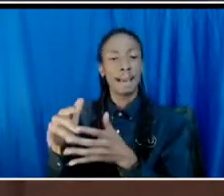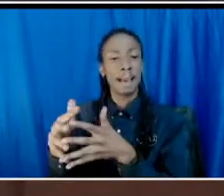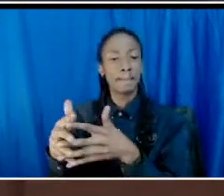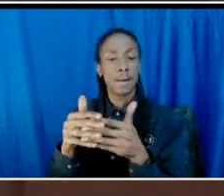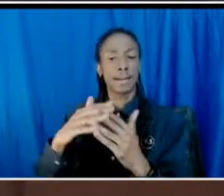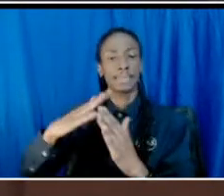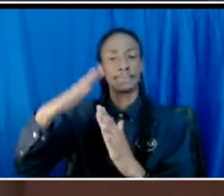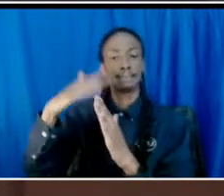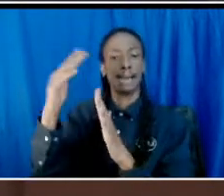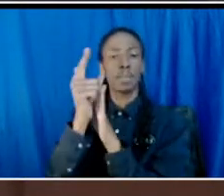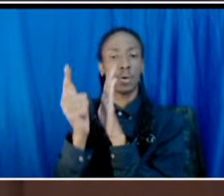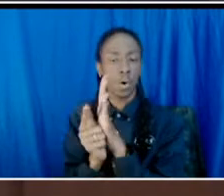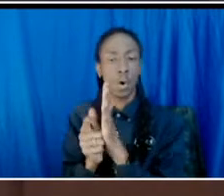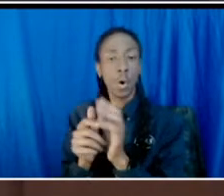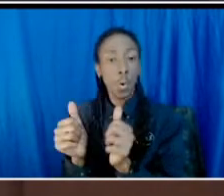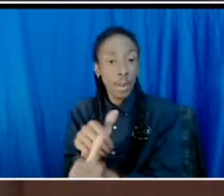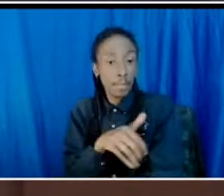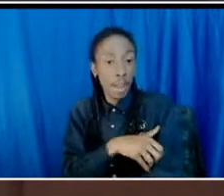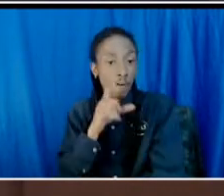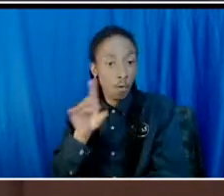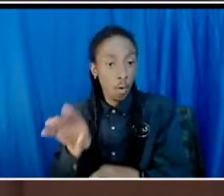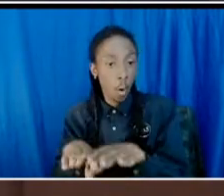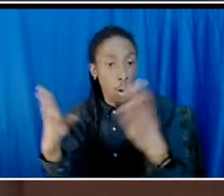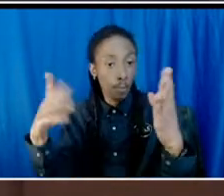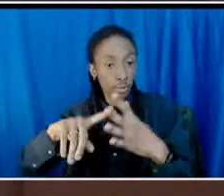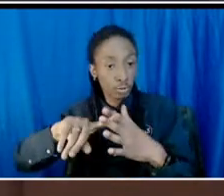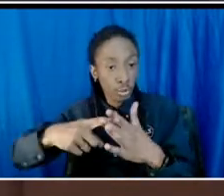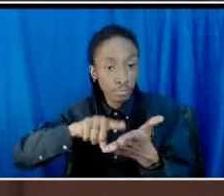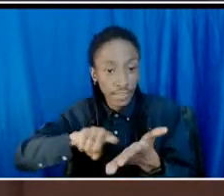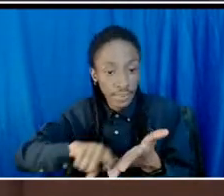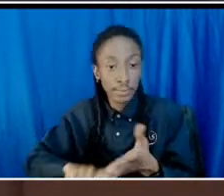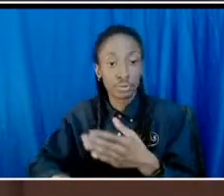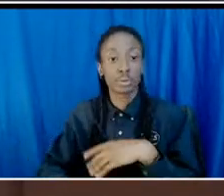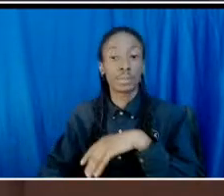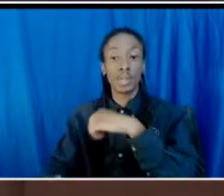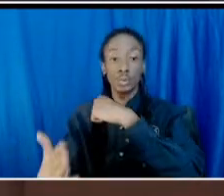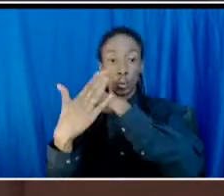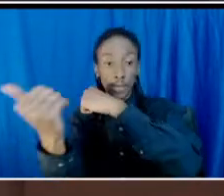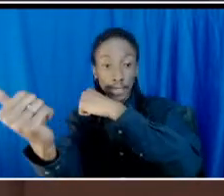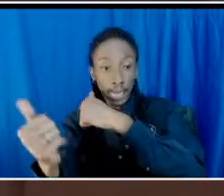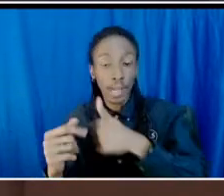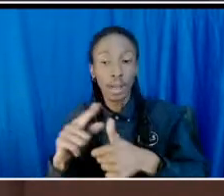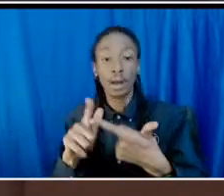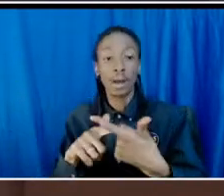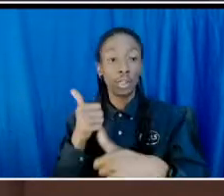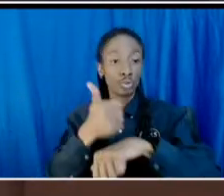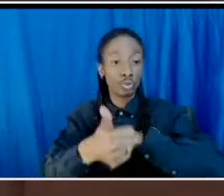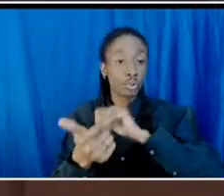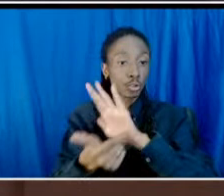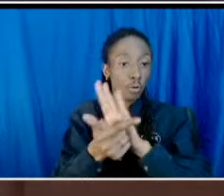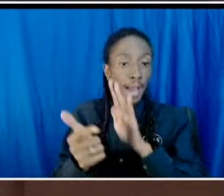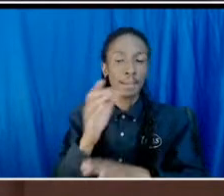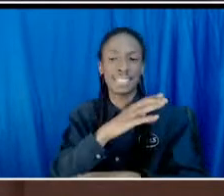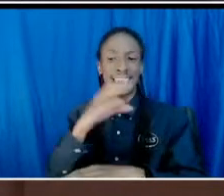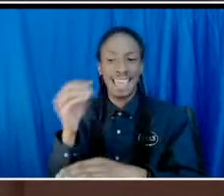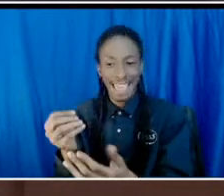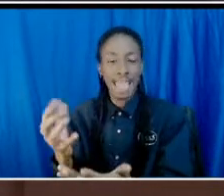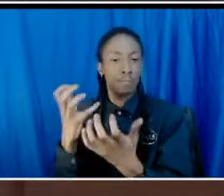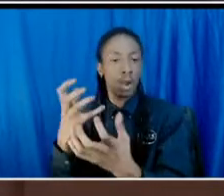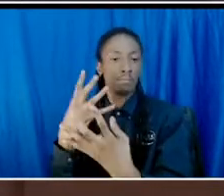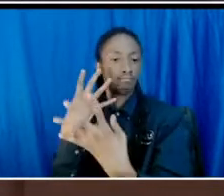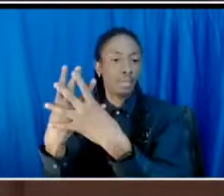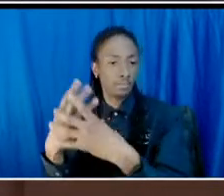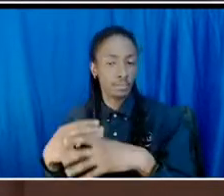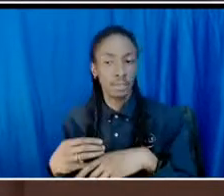to open investigations, subpoena, charge crimes, and seek imprisonment. Imagine